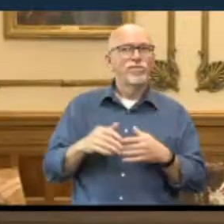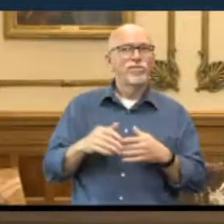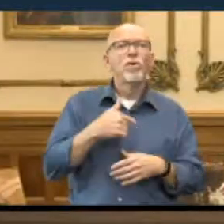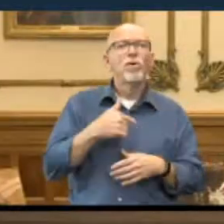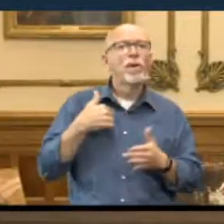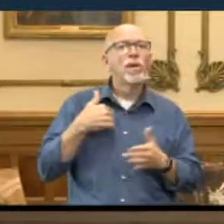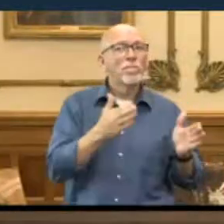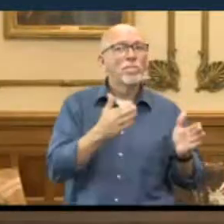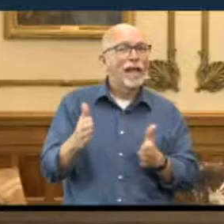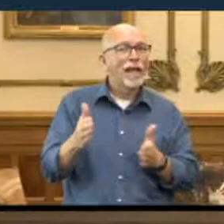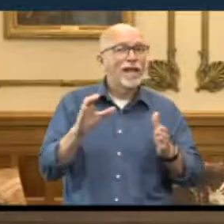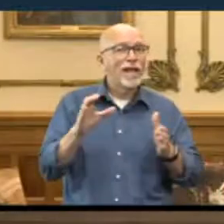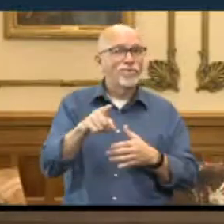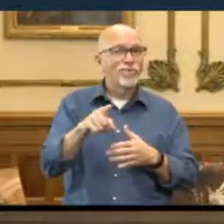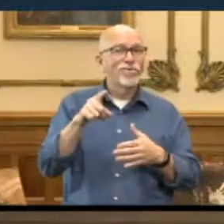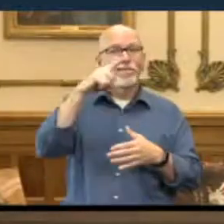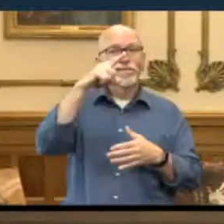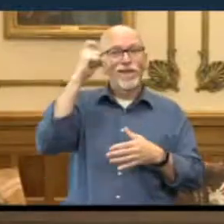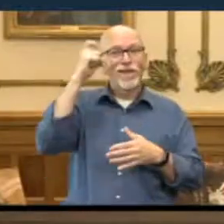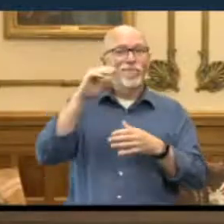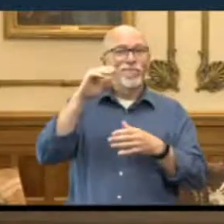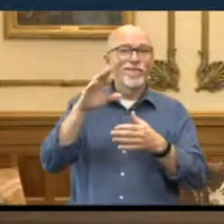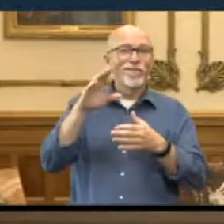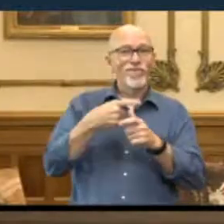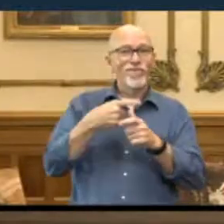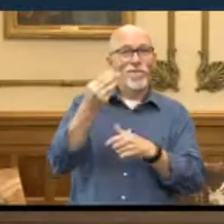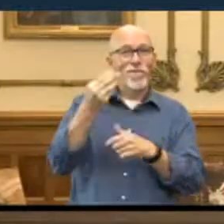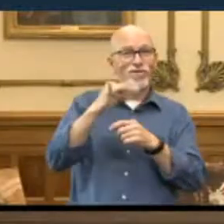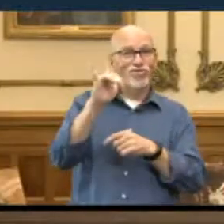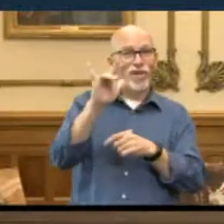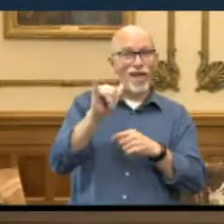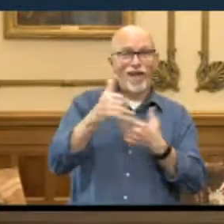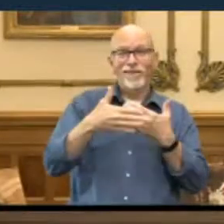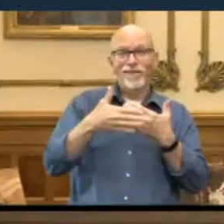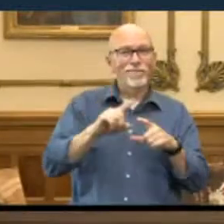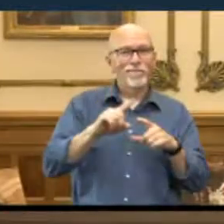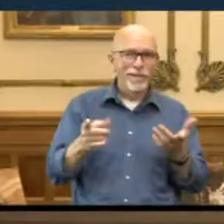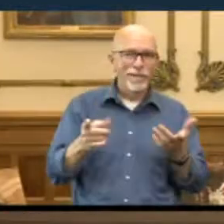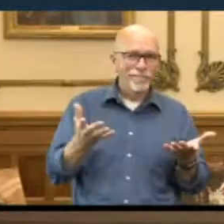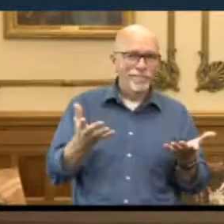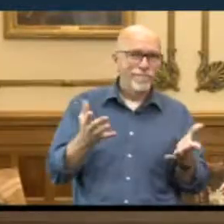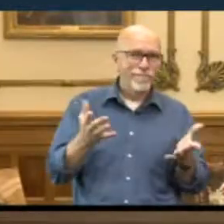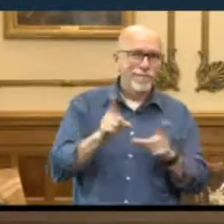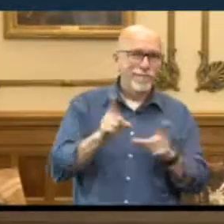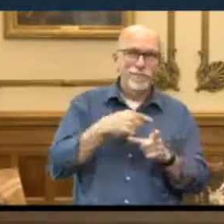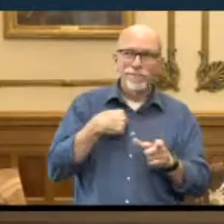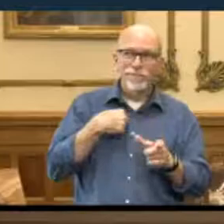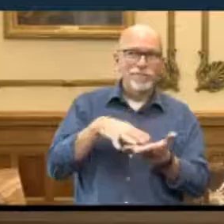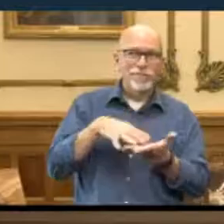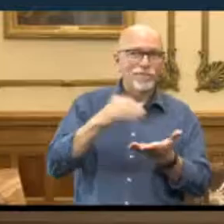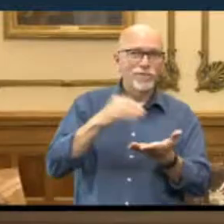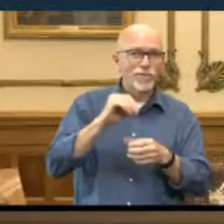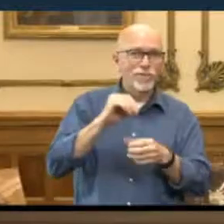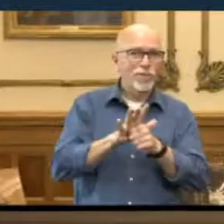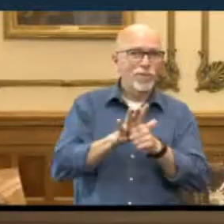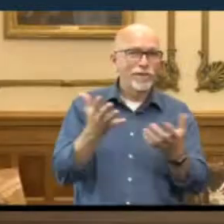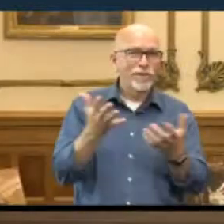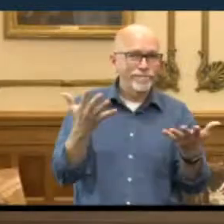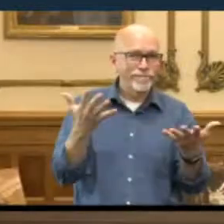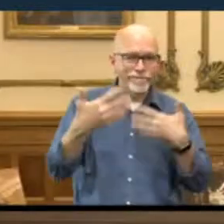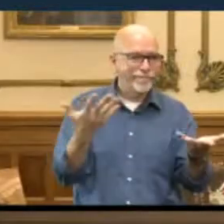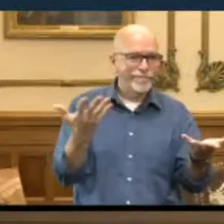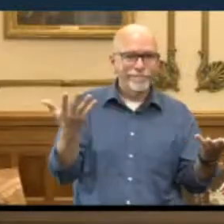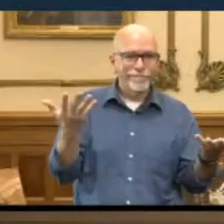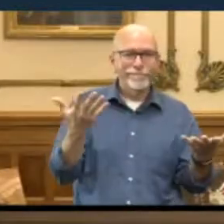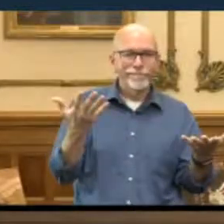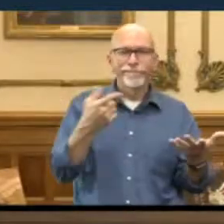planned on doing a summer call that first Monday in July, but as many of us found out, the COVID-19 pandemic had